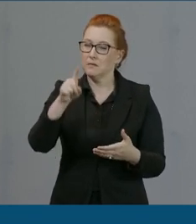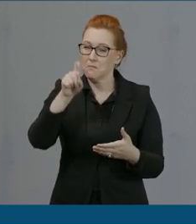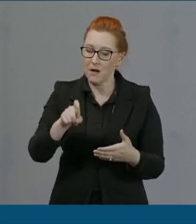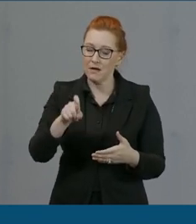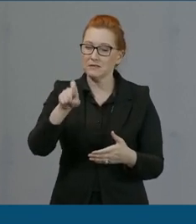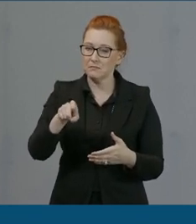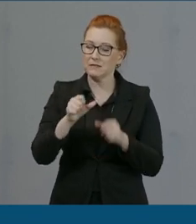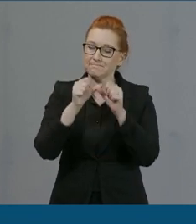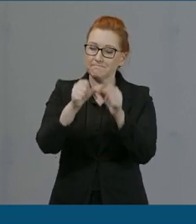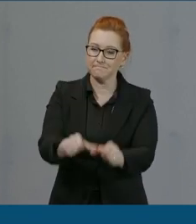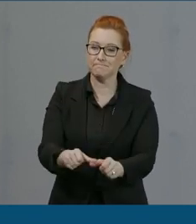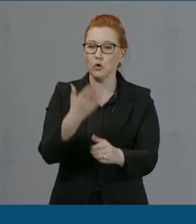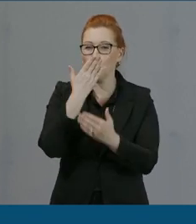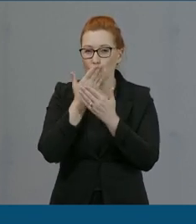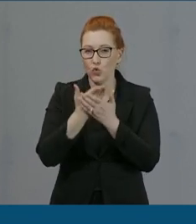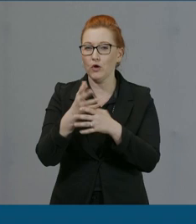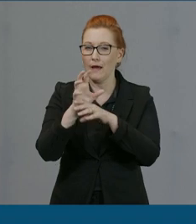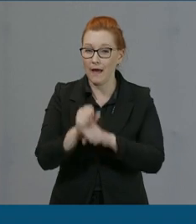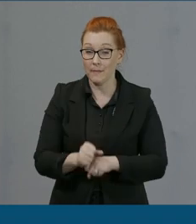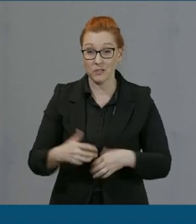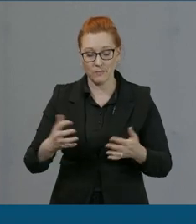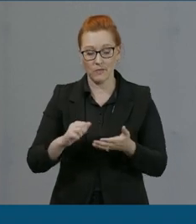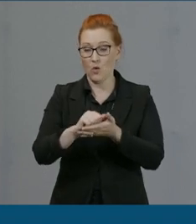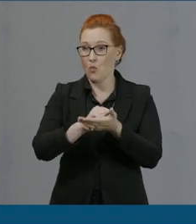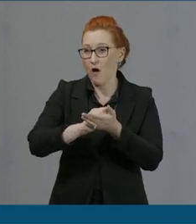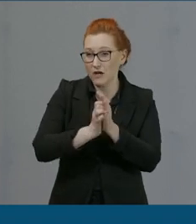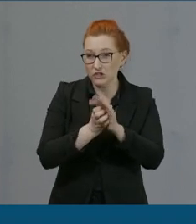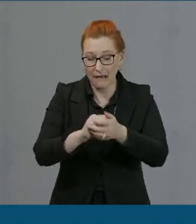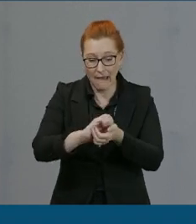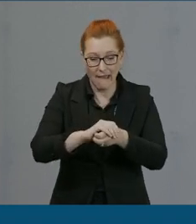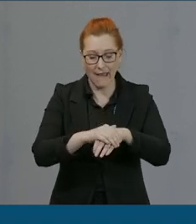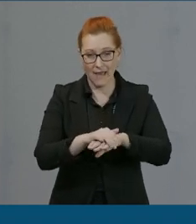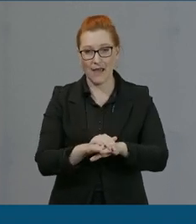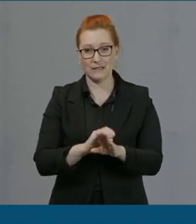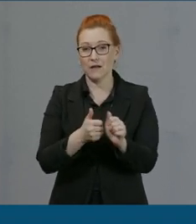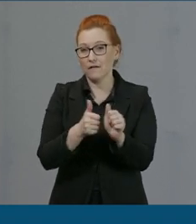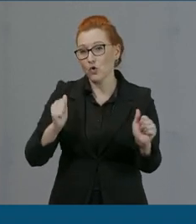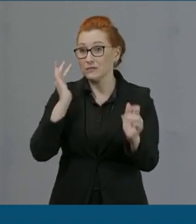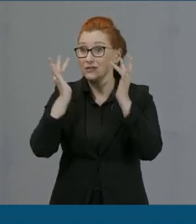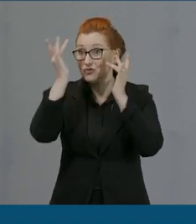we've acquired around washing your hands, not touching your face,